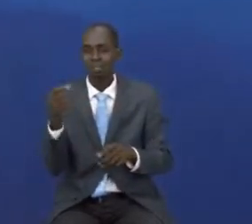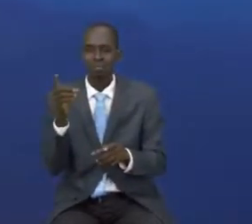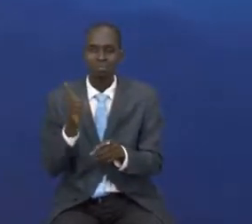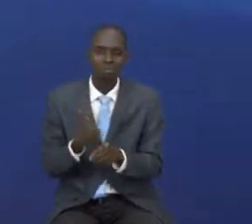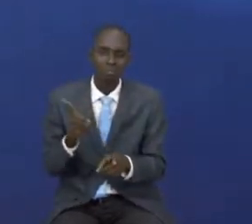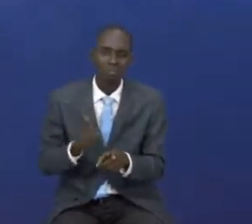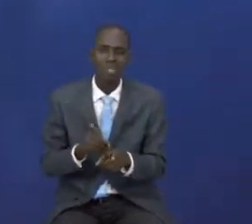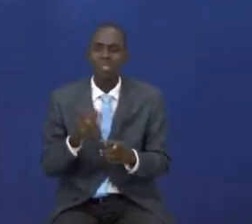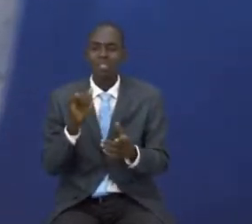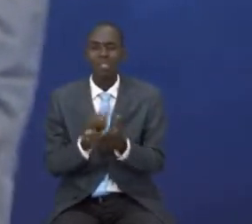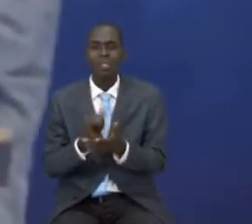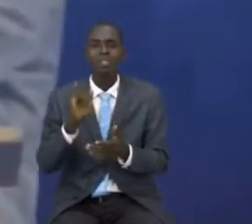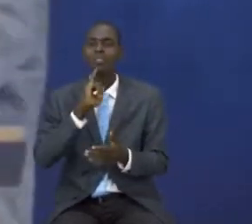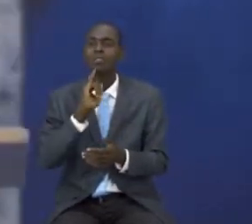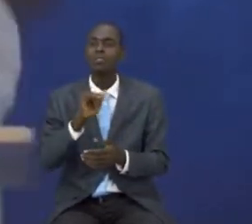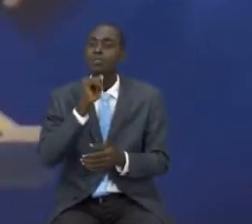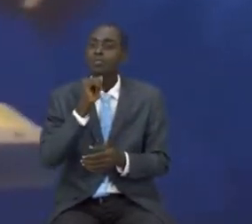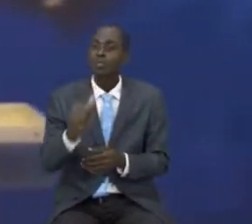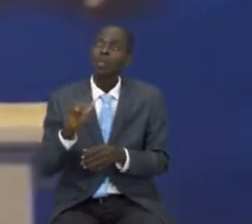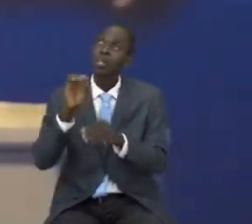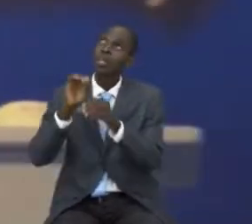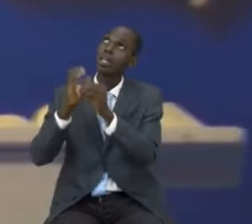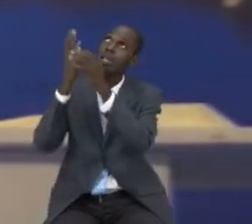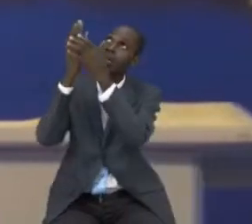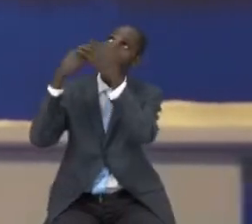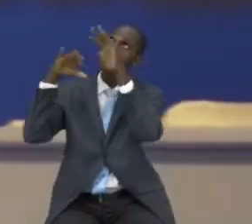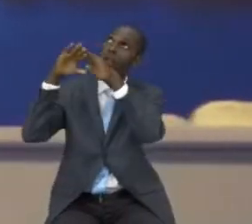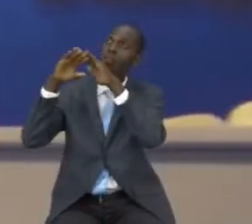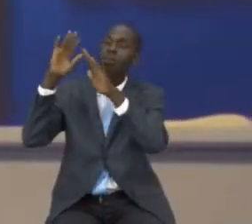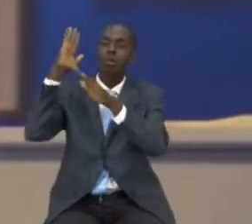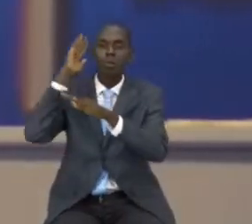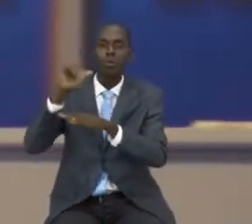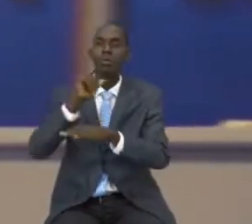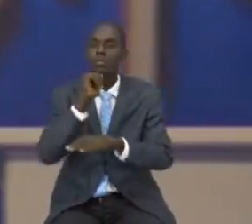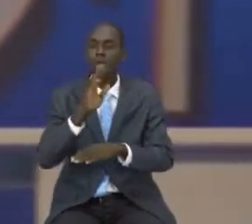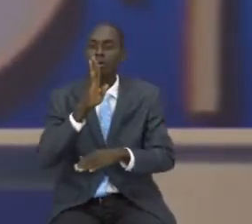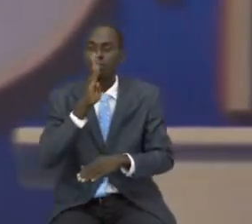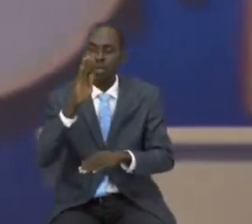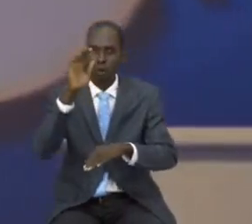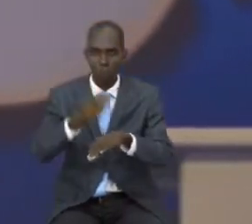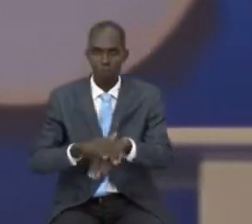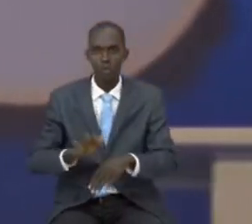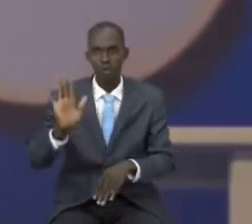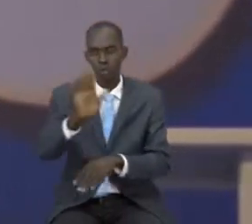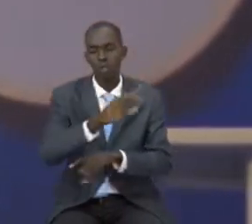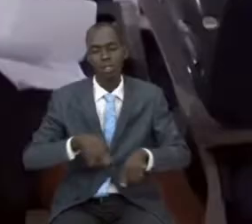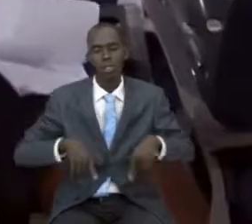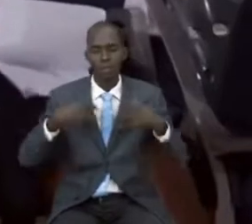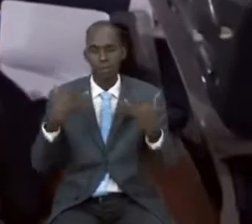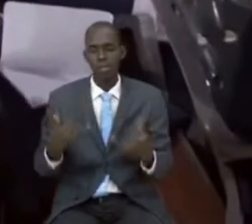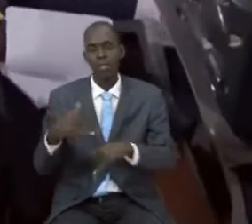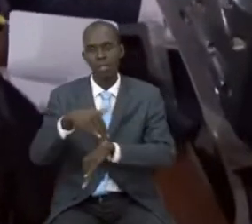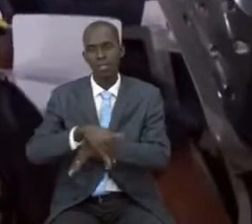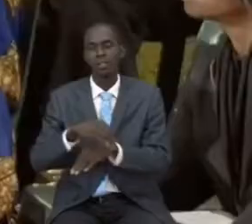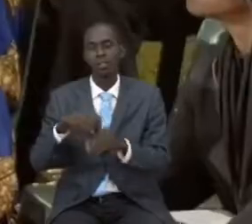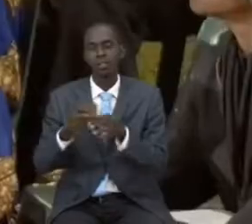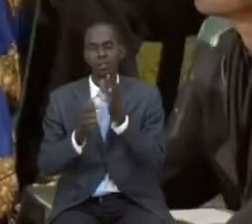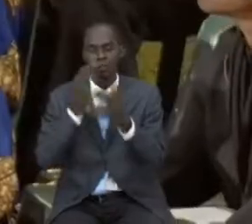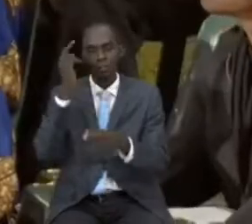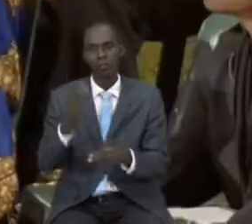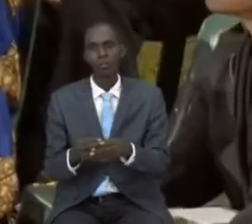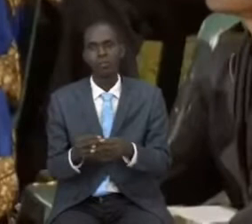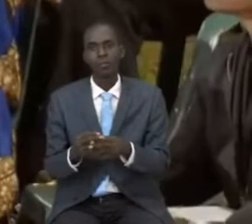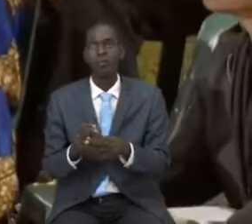impotence that is not in heaven will not be upon your life today.